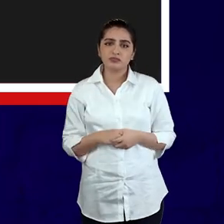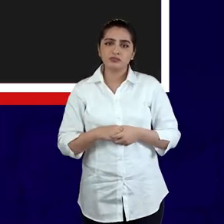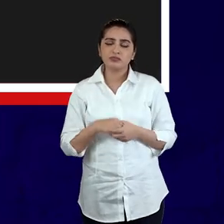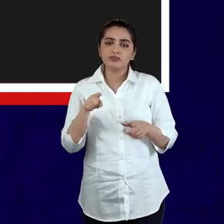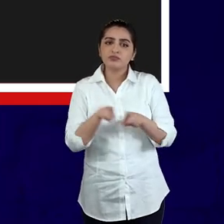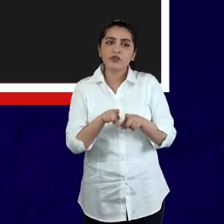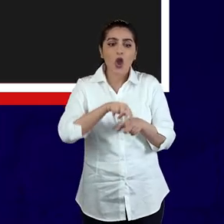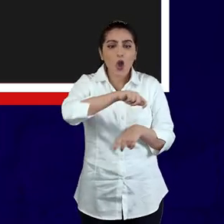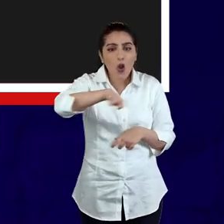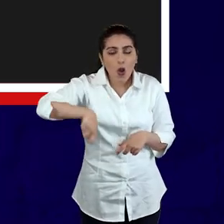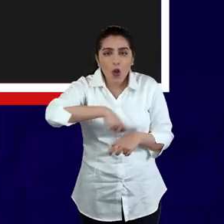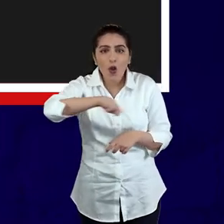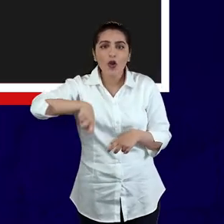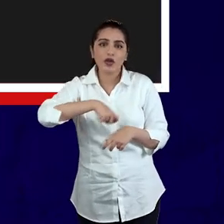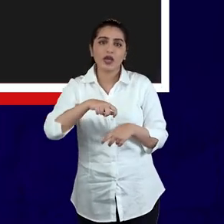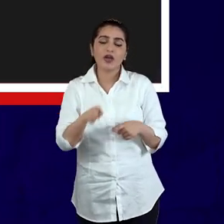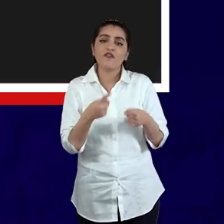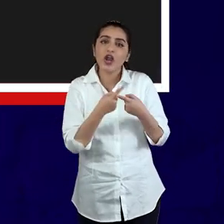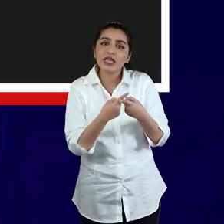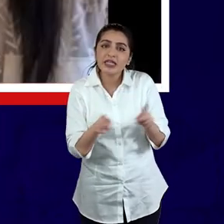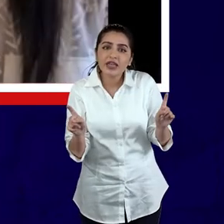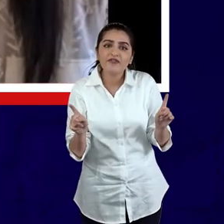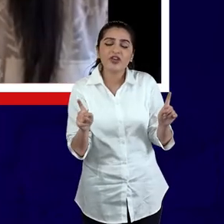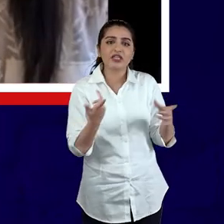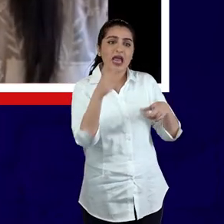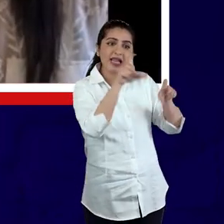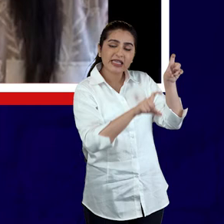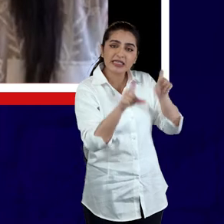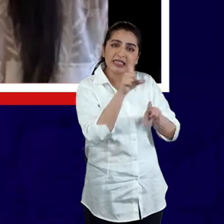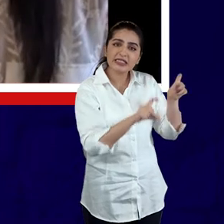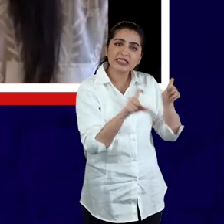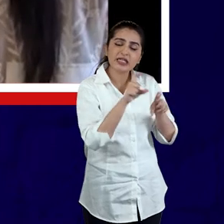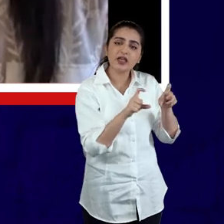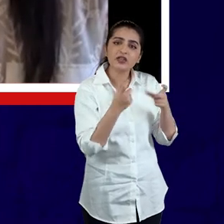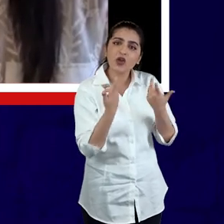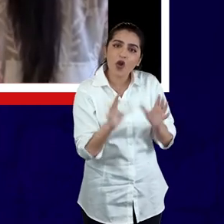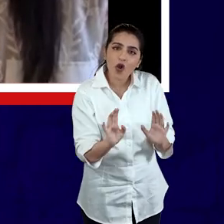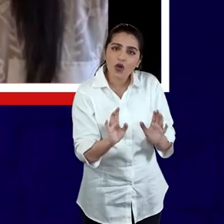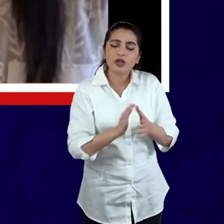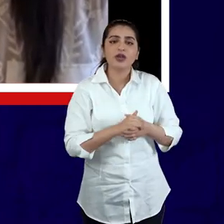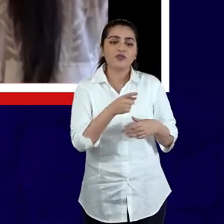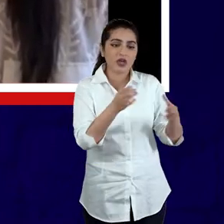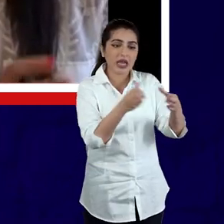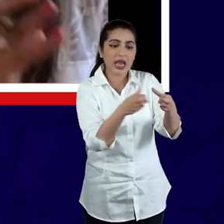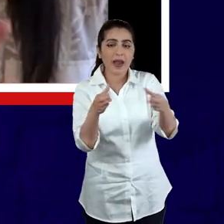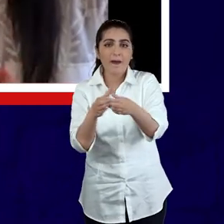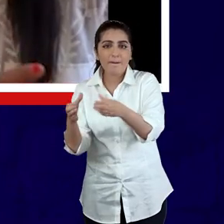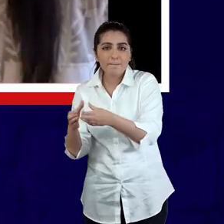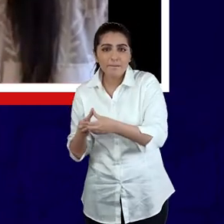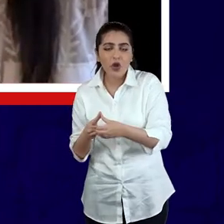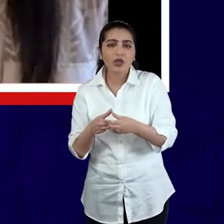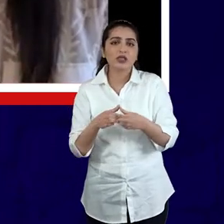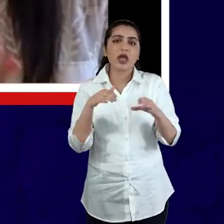kind of food and cooking, out of the different designs that you've done for their basic amenities, which was the